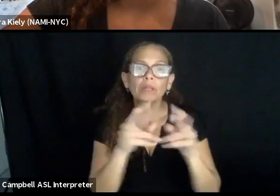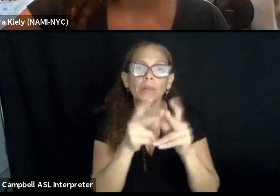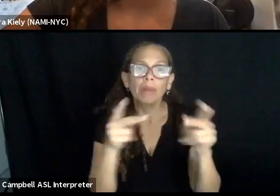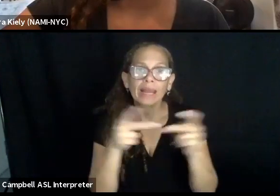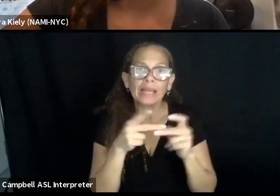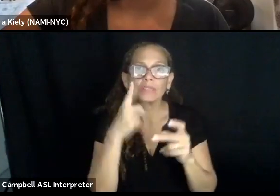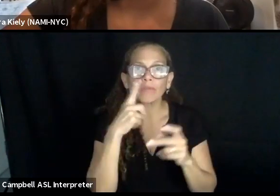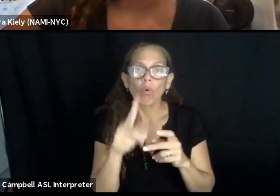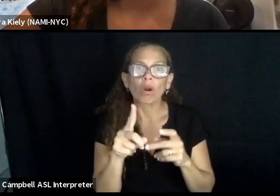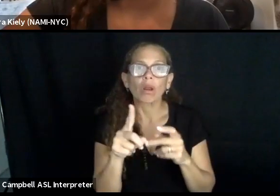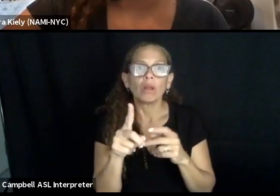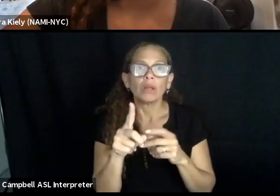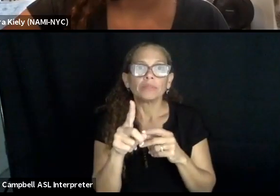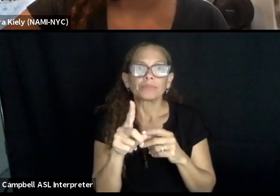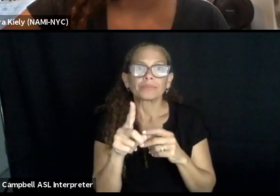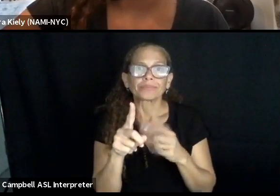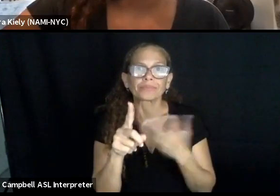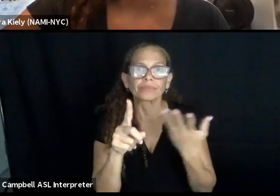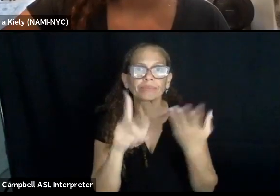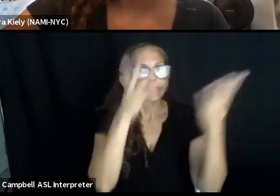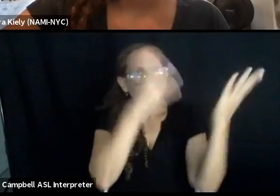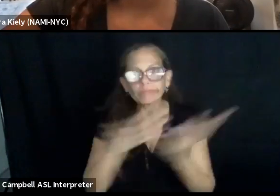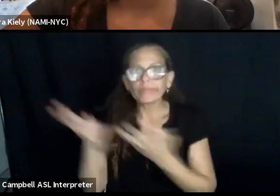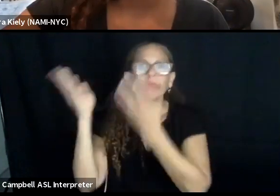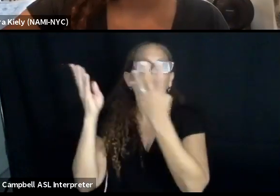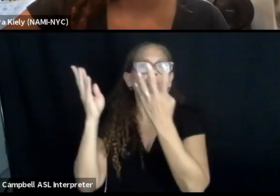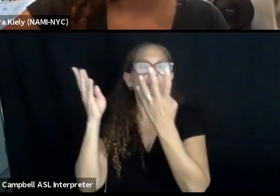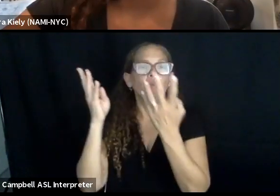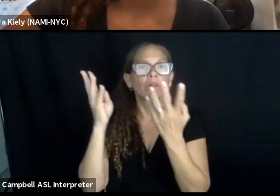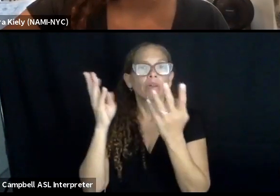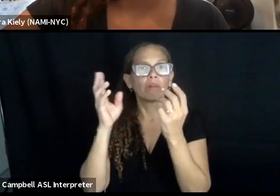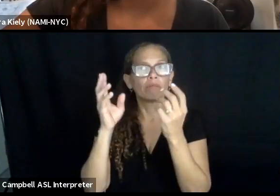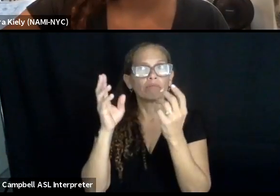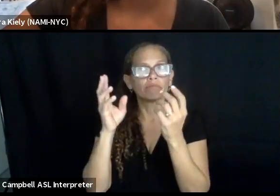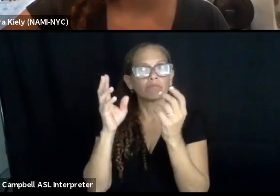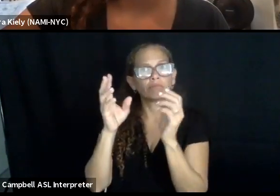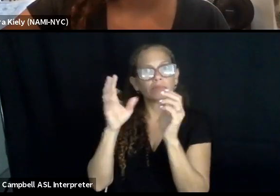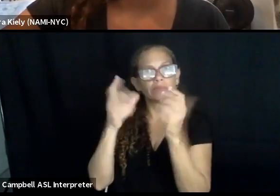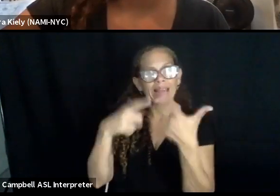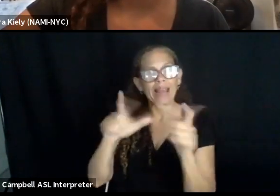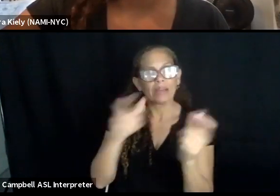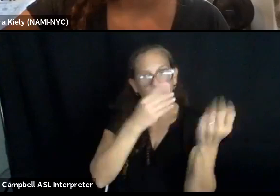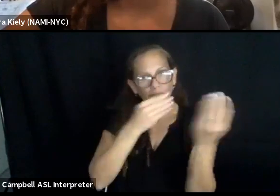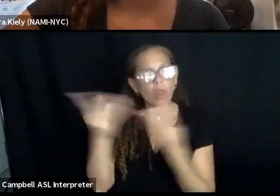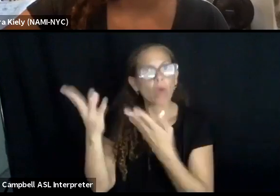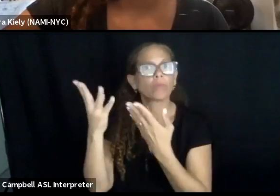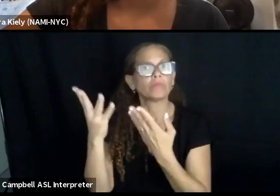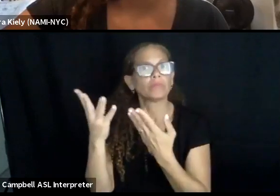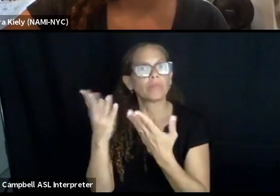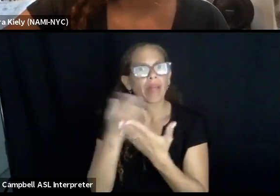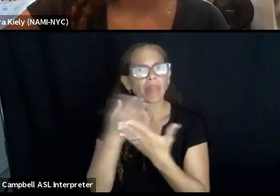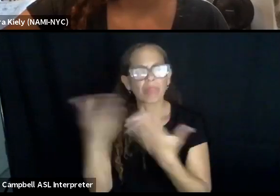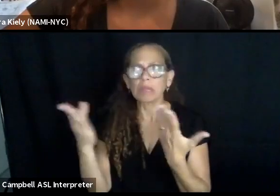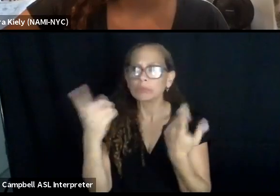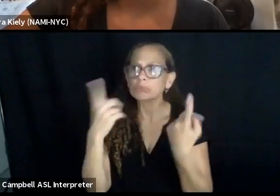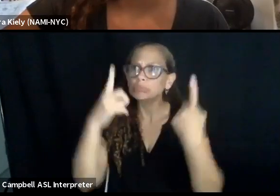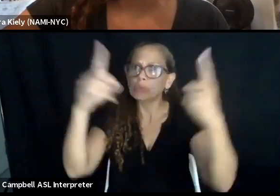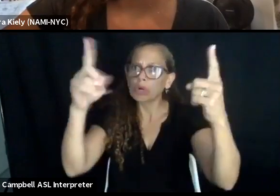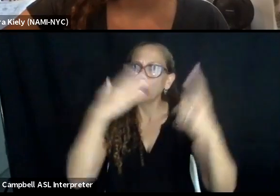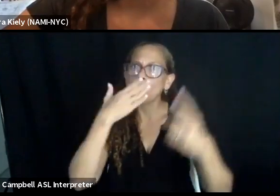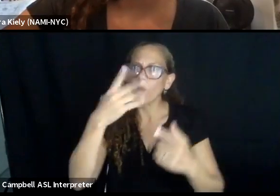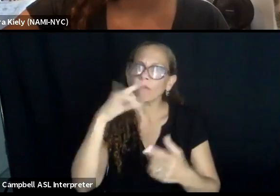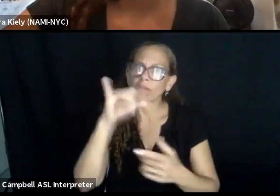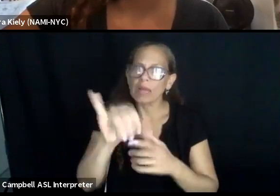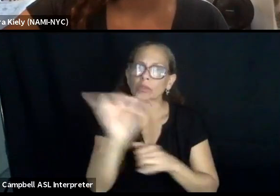for letting things flow in whatever way you're able to let them flow. And things work out well that way